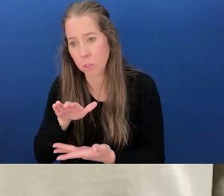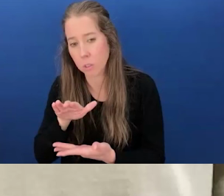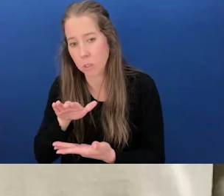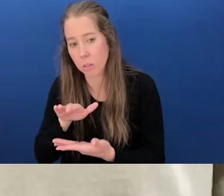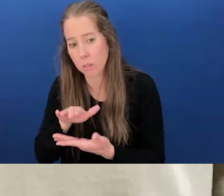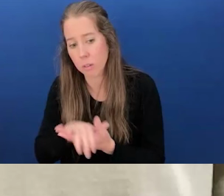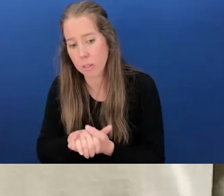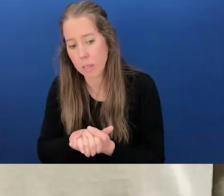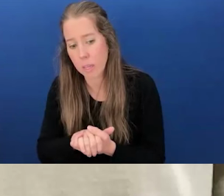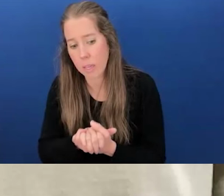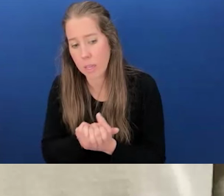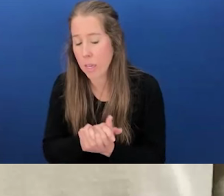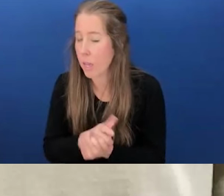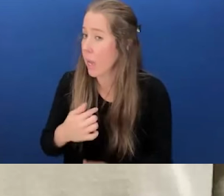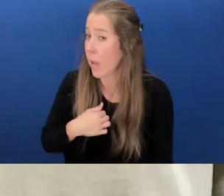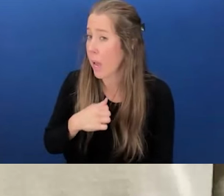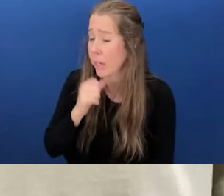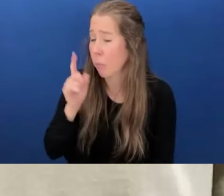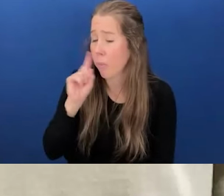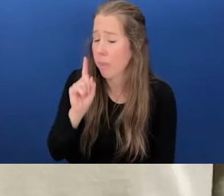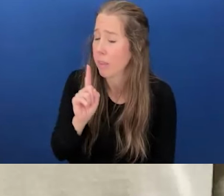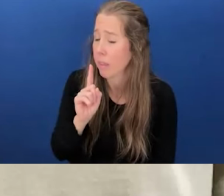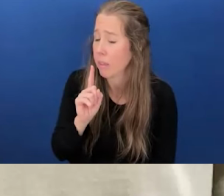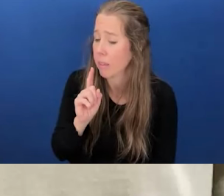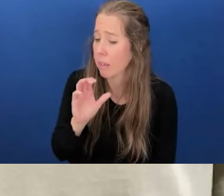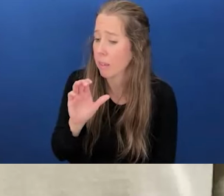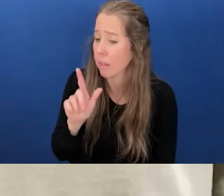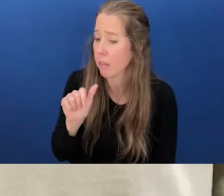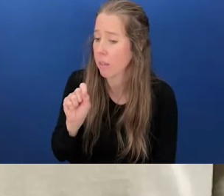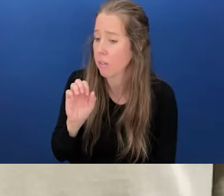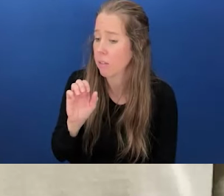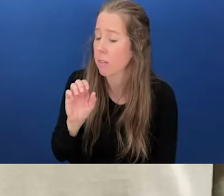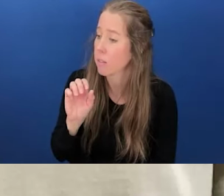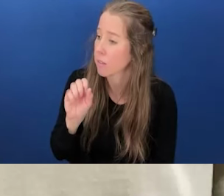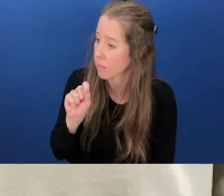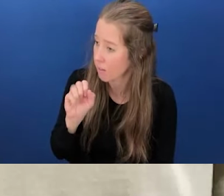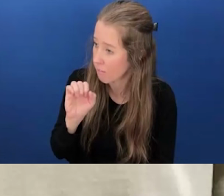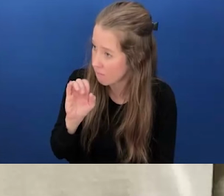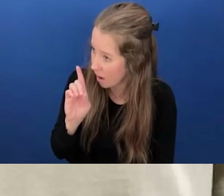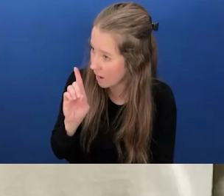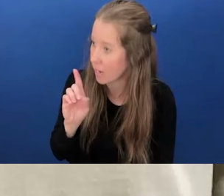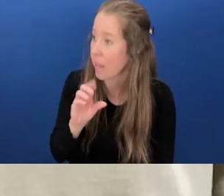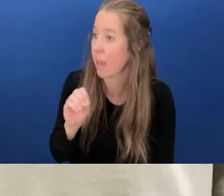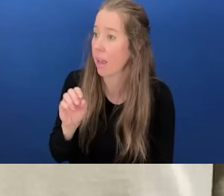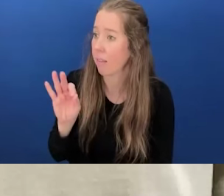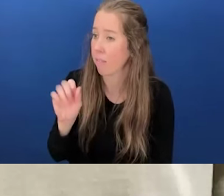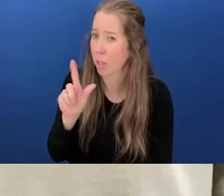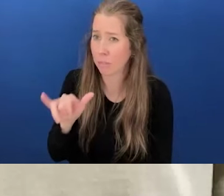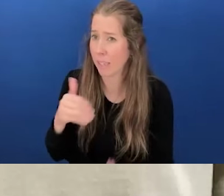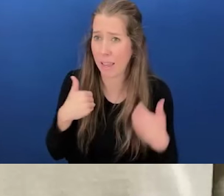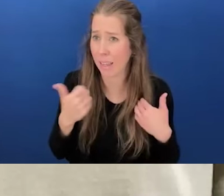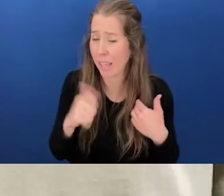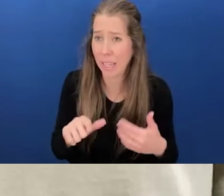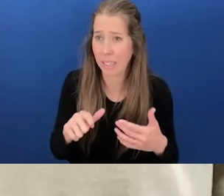I don't think that classified and faculty had any